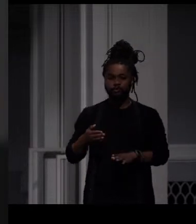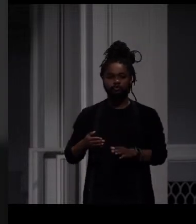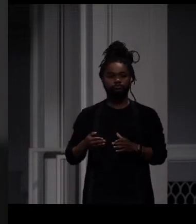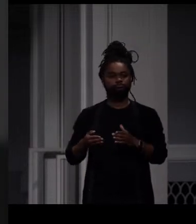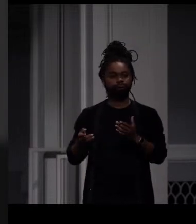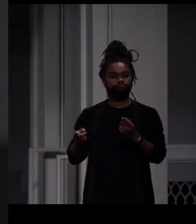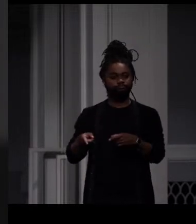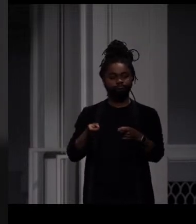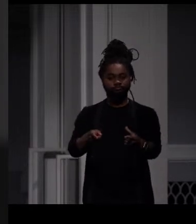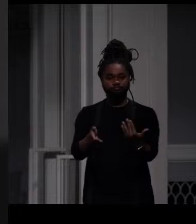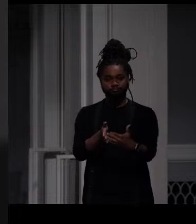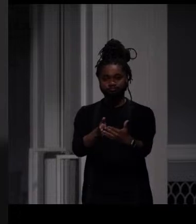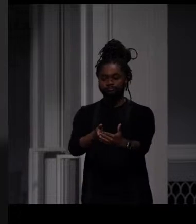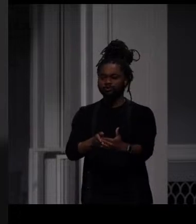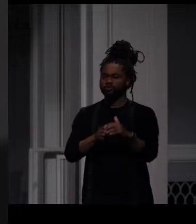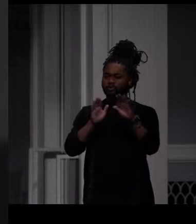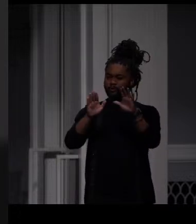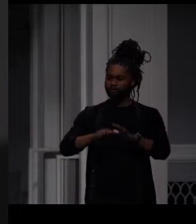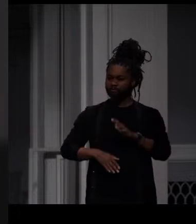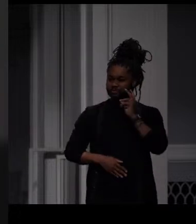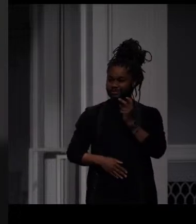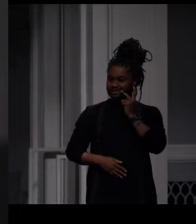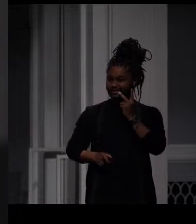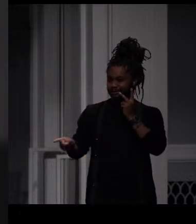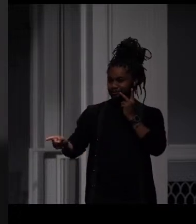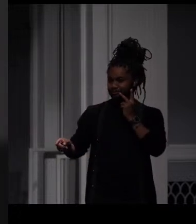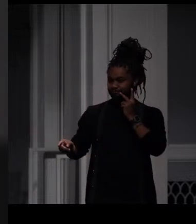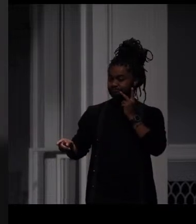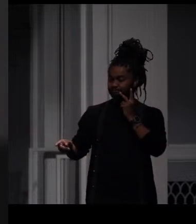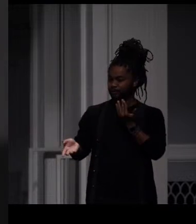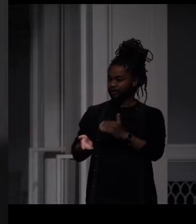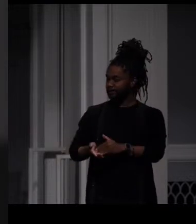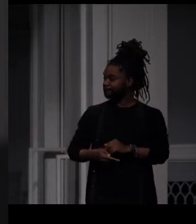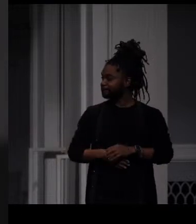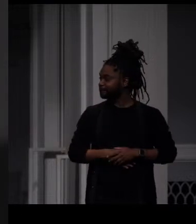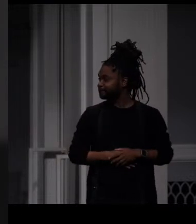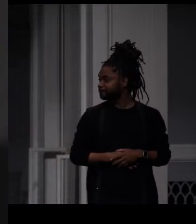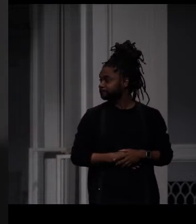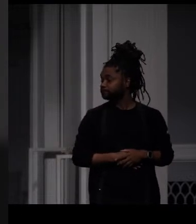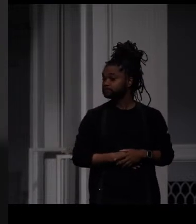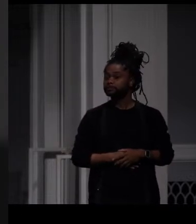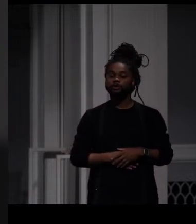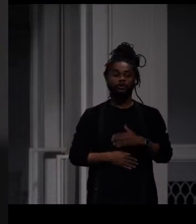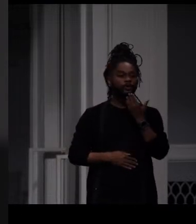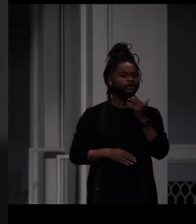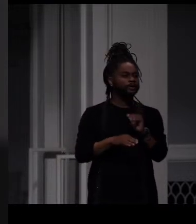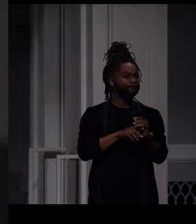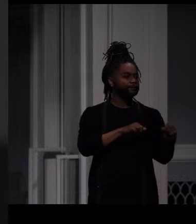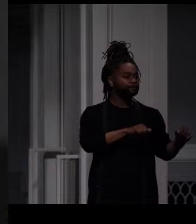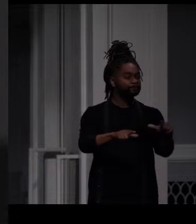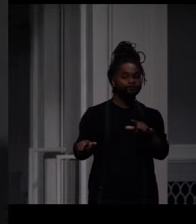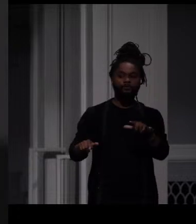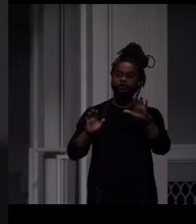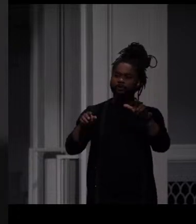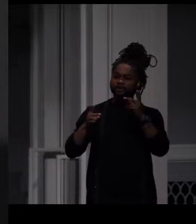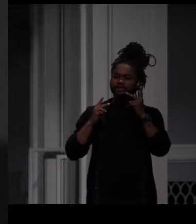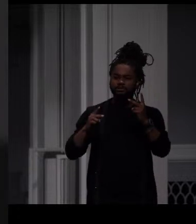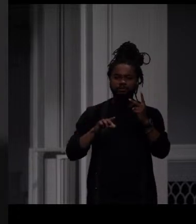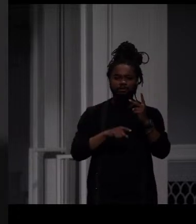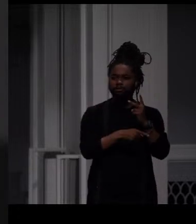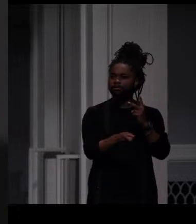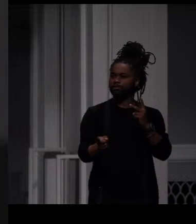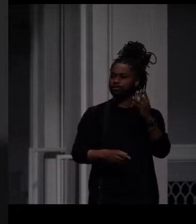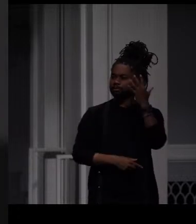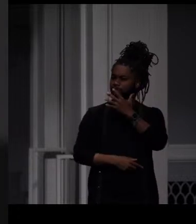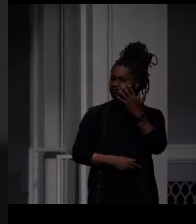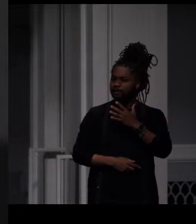that to have seen James again. So good evening, everyone. It's great to see so many of you